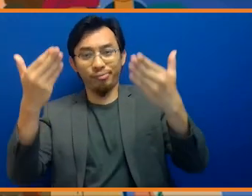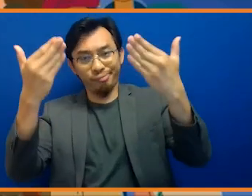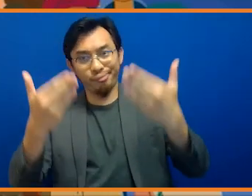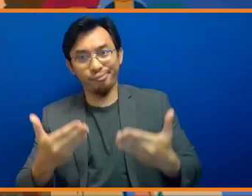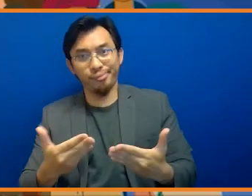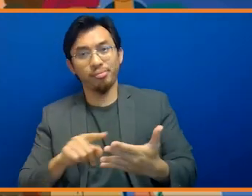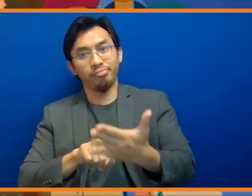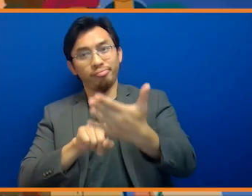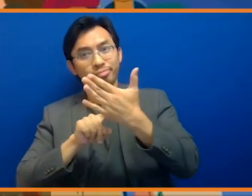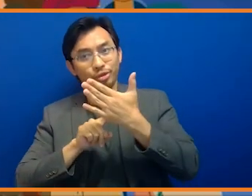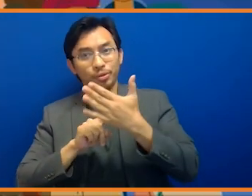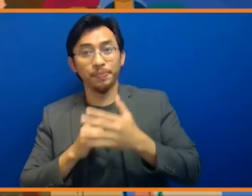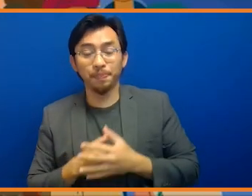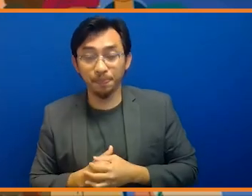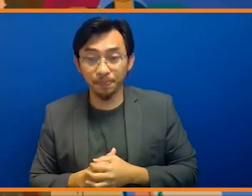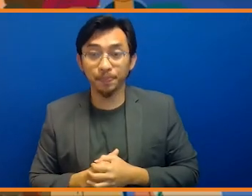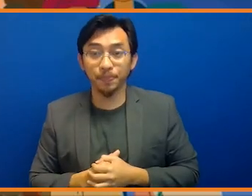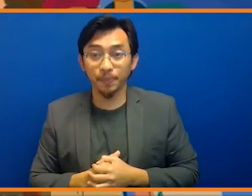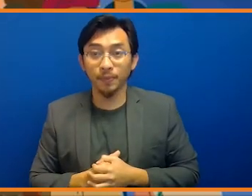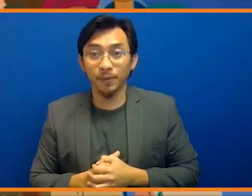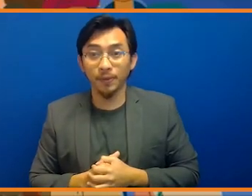that.